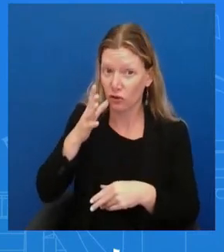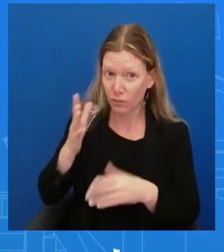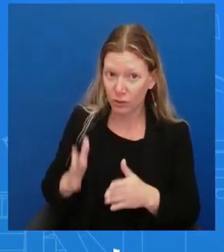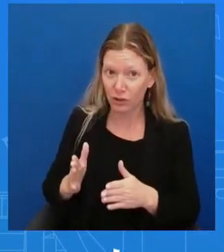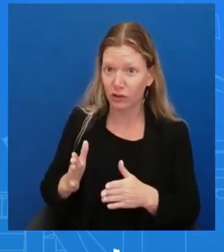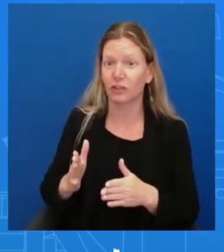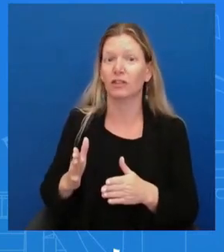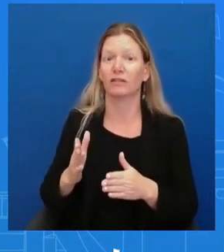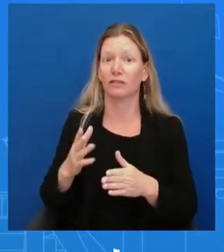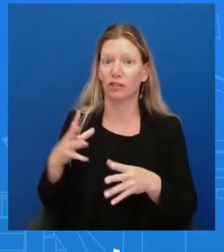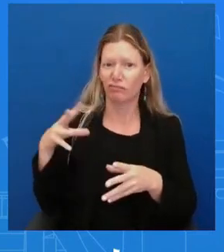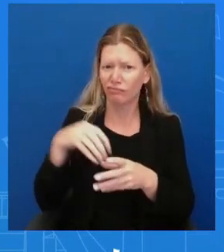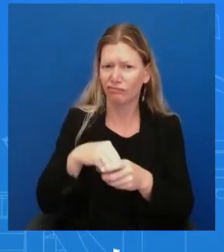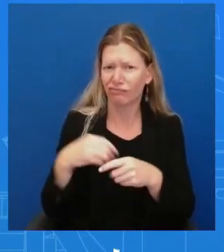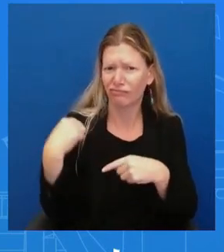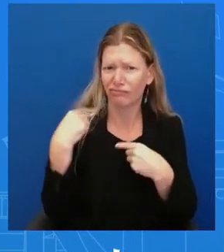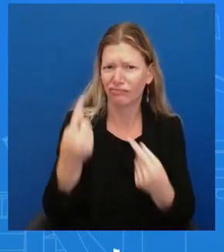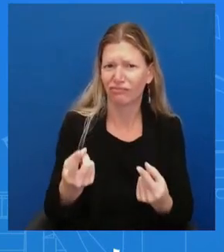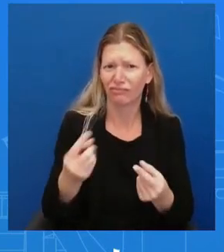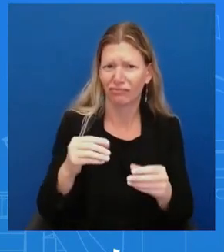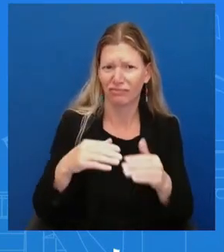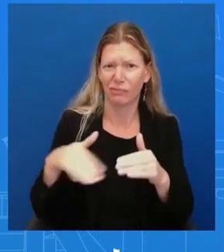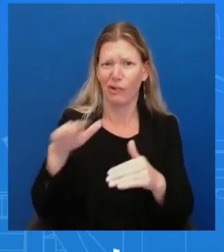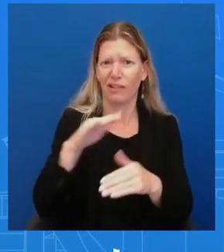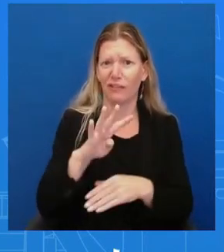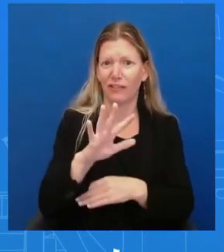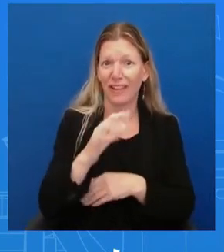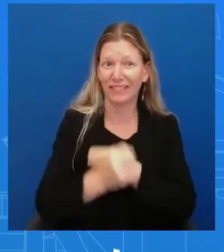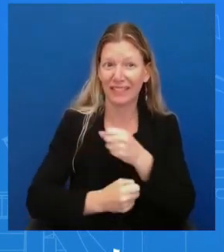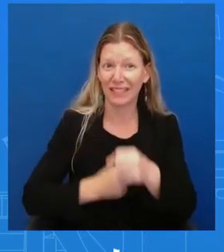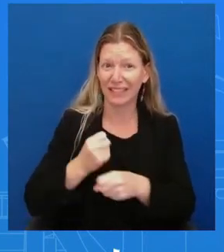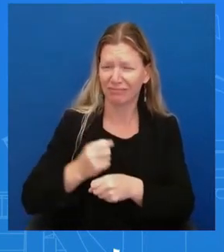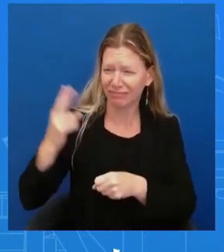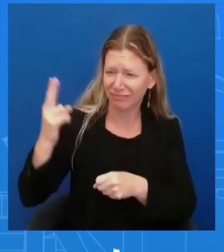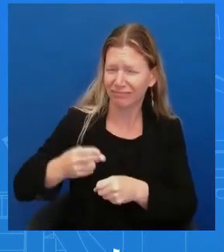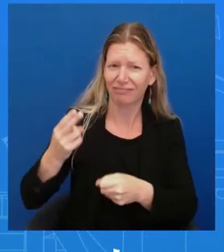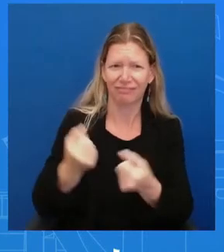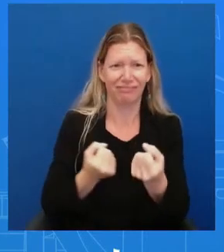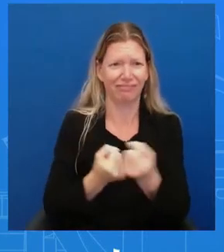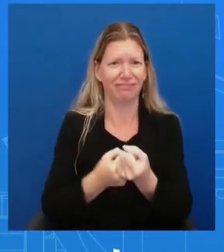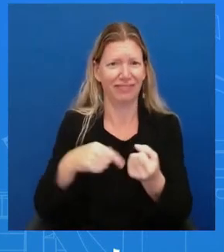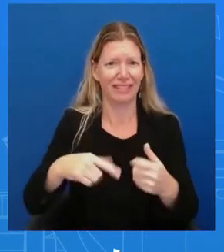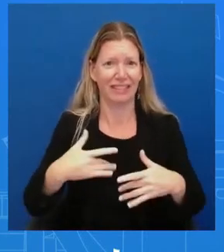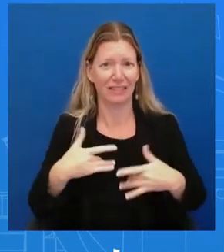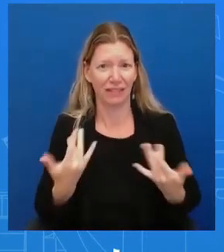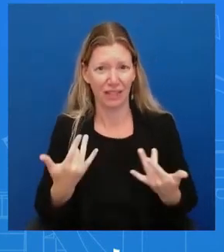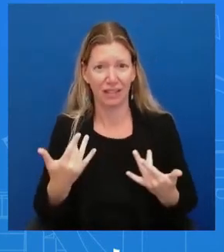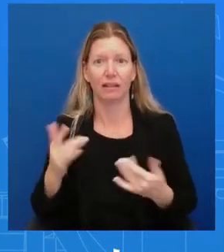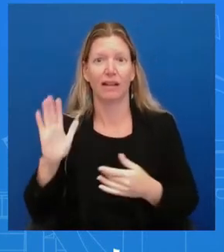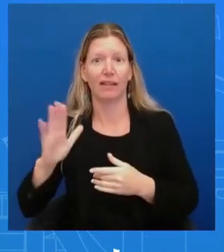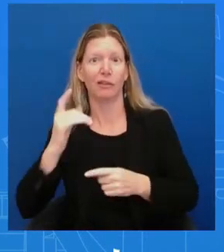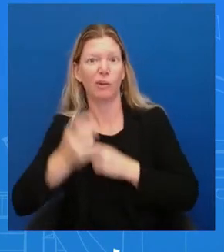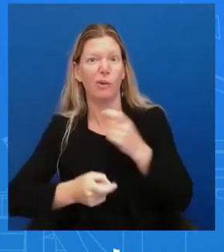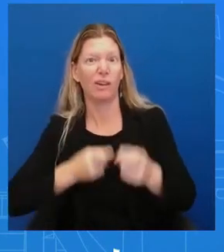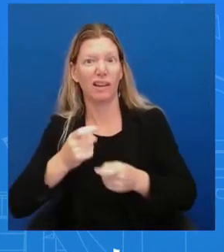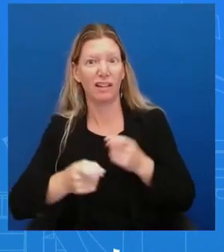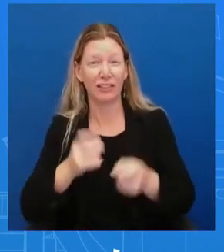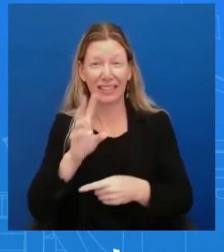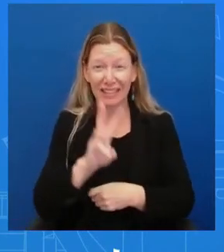of support for the event and for its donation of 64,000 eggs used on the South Lawn and